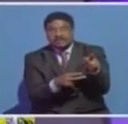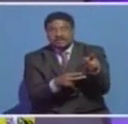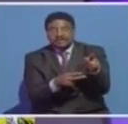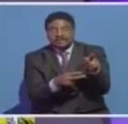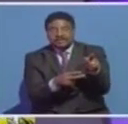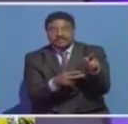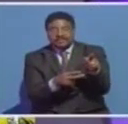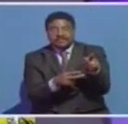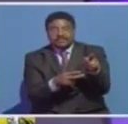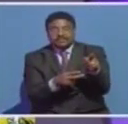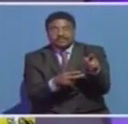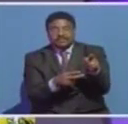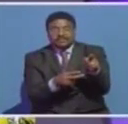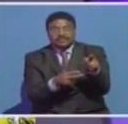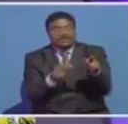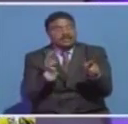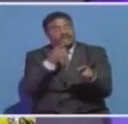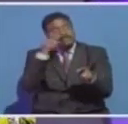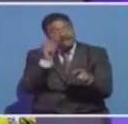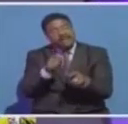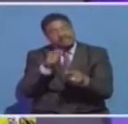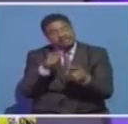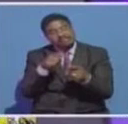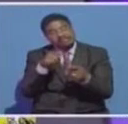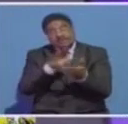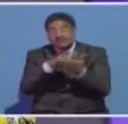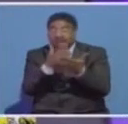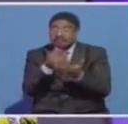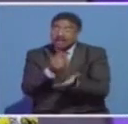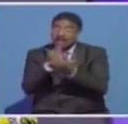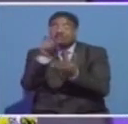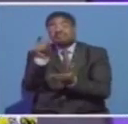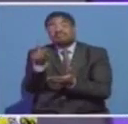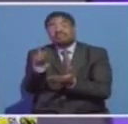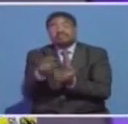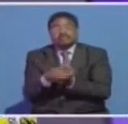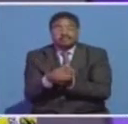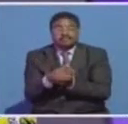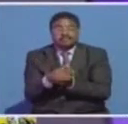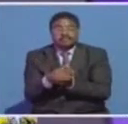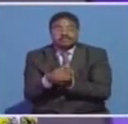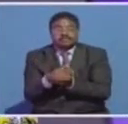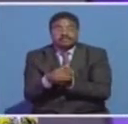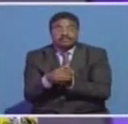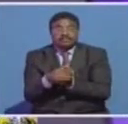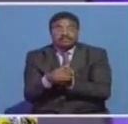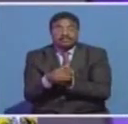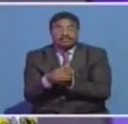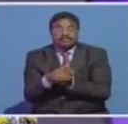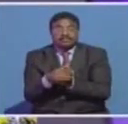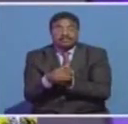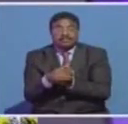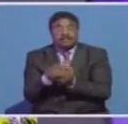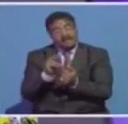with logistics in terms of transportation of goods, people and animals. So we